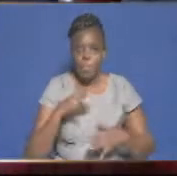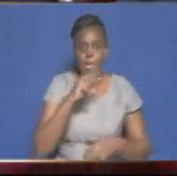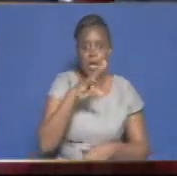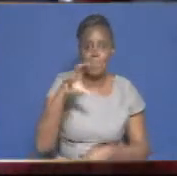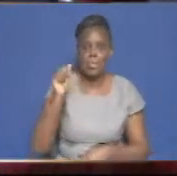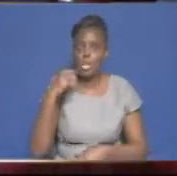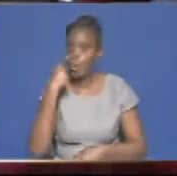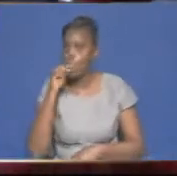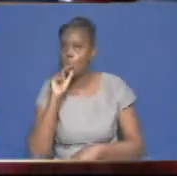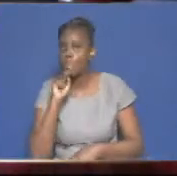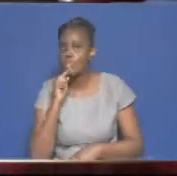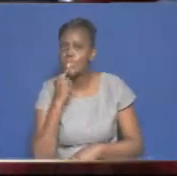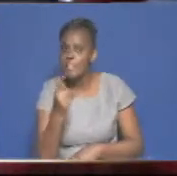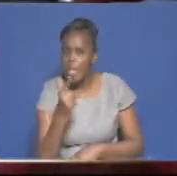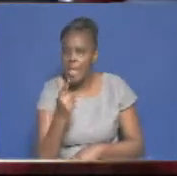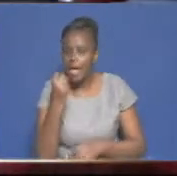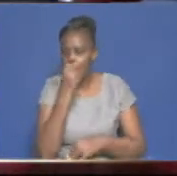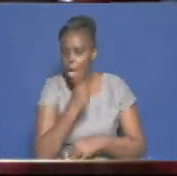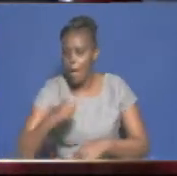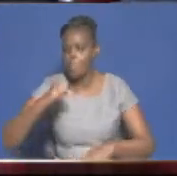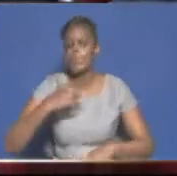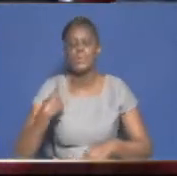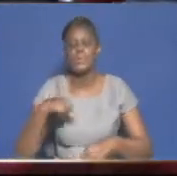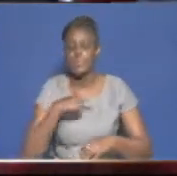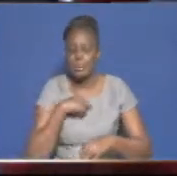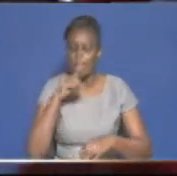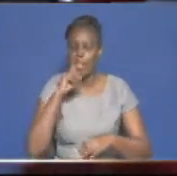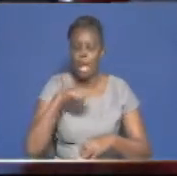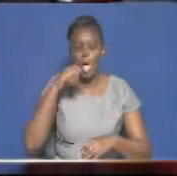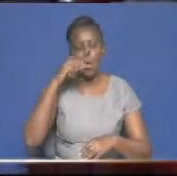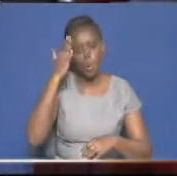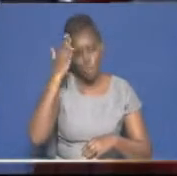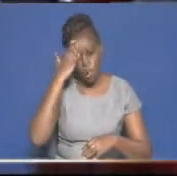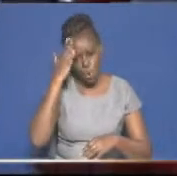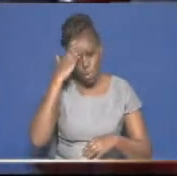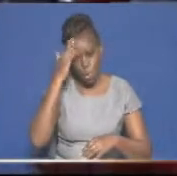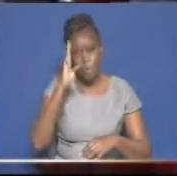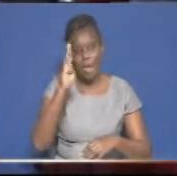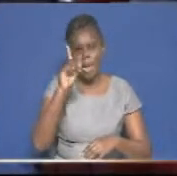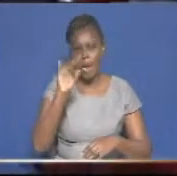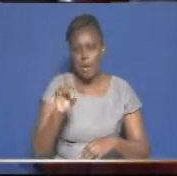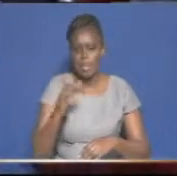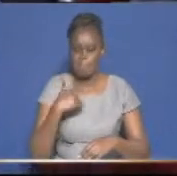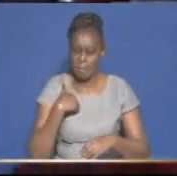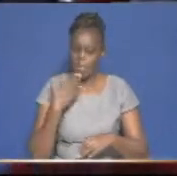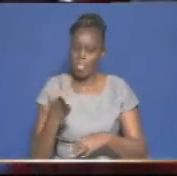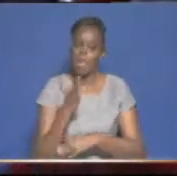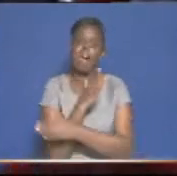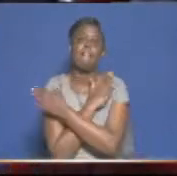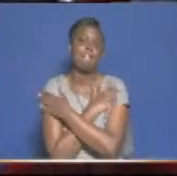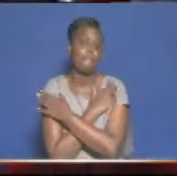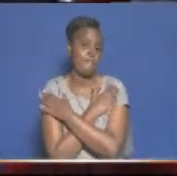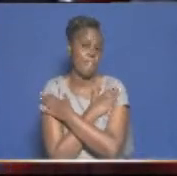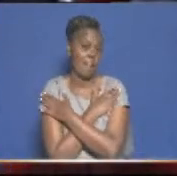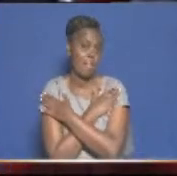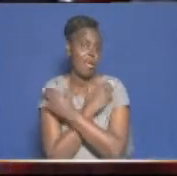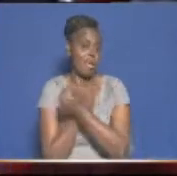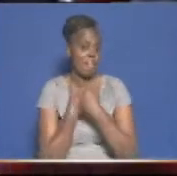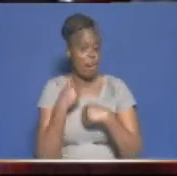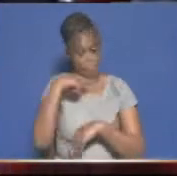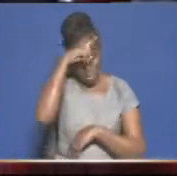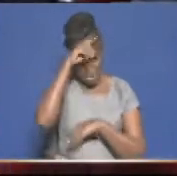who are saying Badi is abusing us, now you should know that Badi was their friend. If you still don't have a